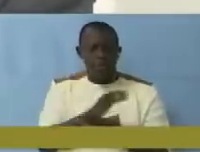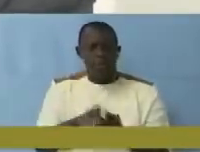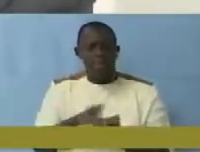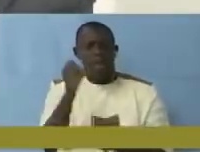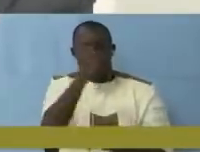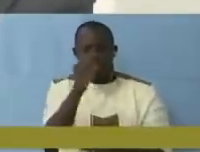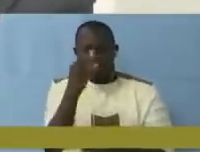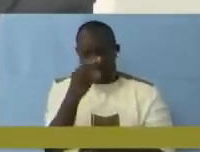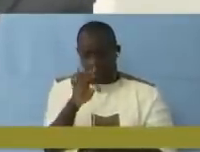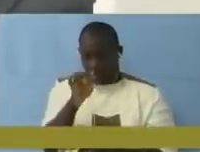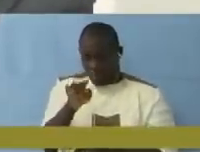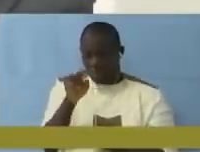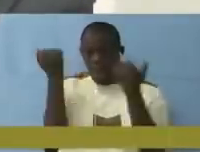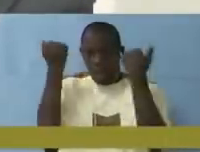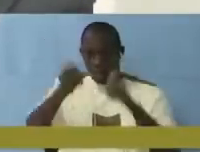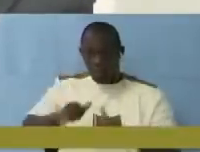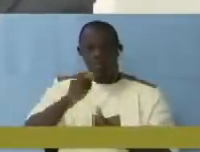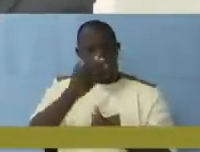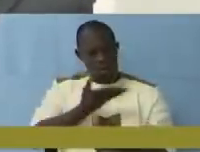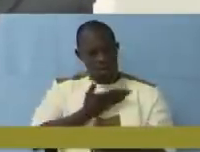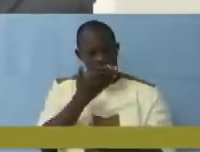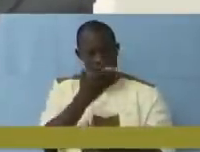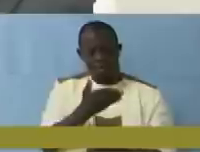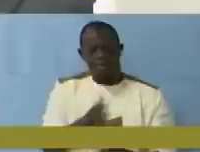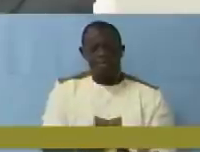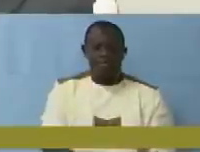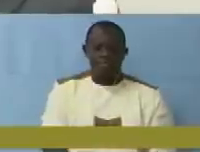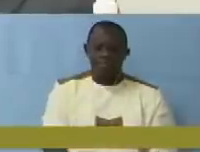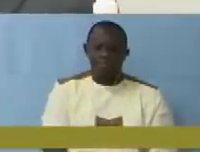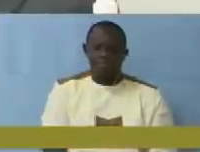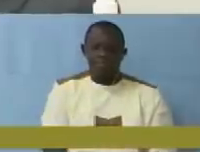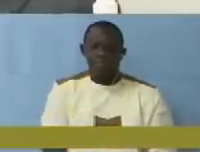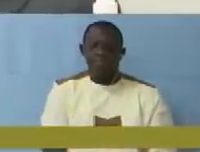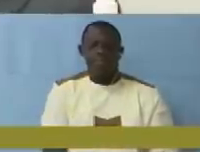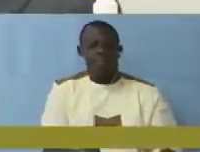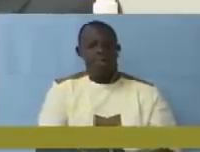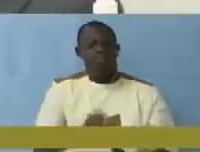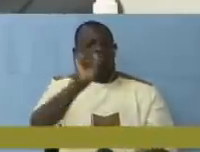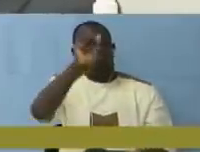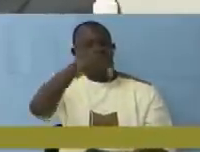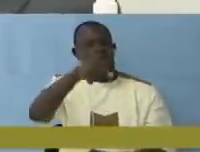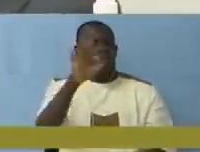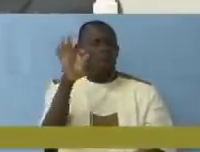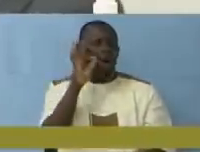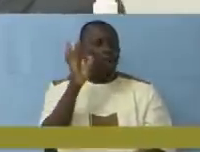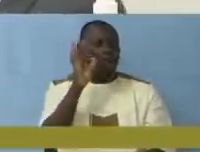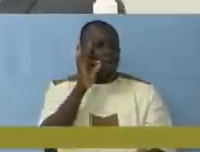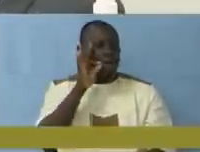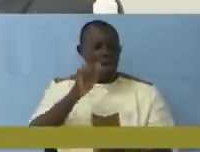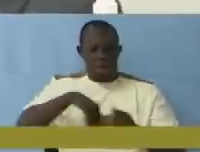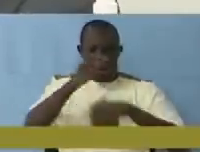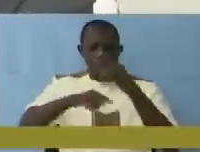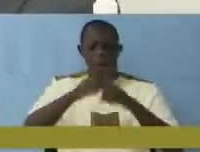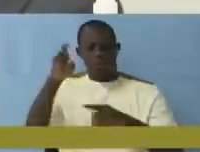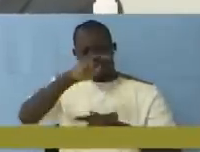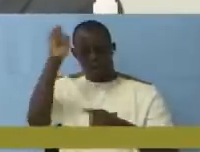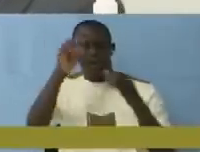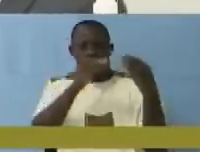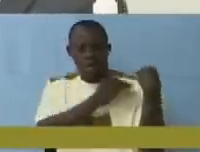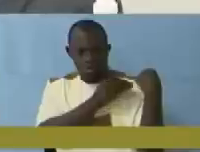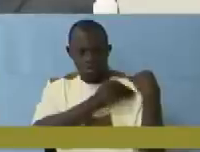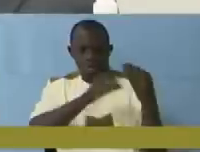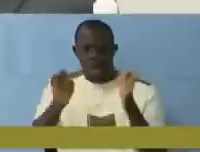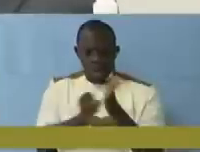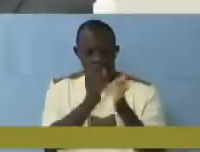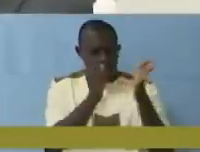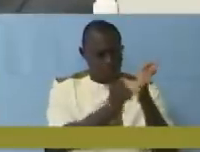Because if this would be ka ni ma yara ni nyinam your answer to the functions of the